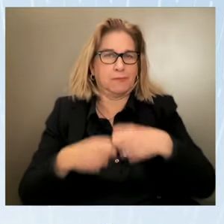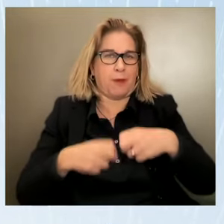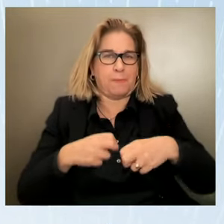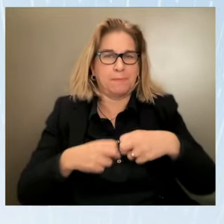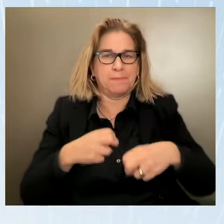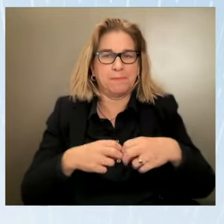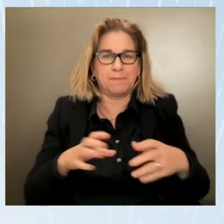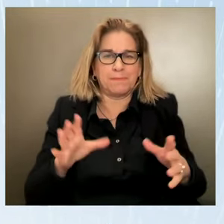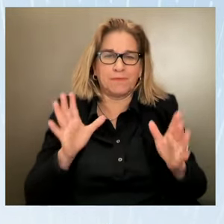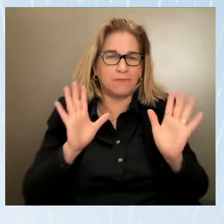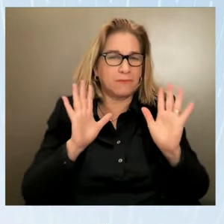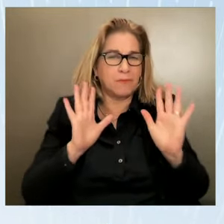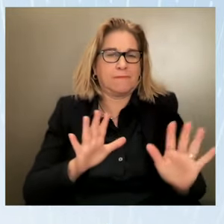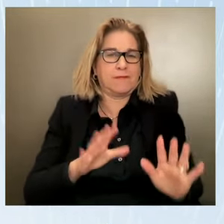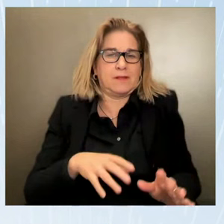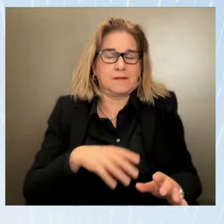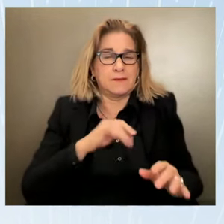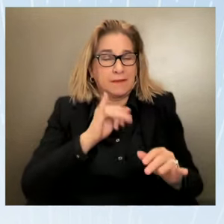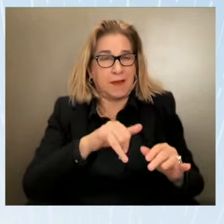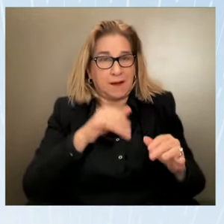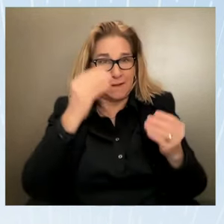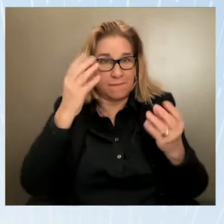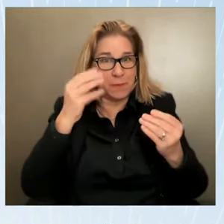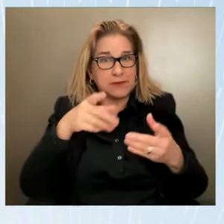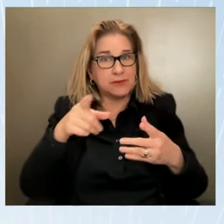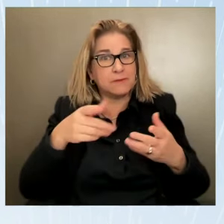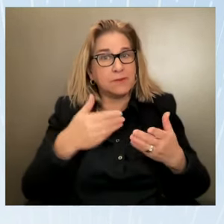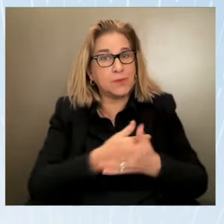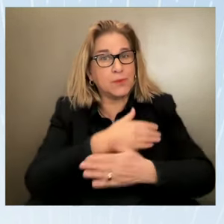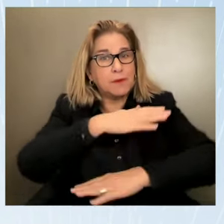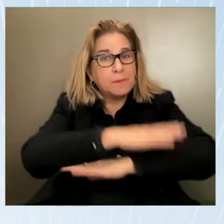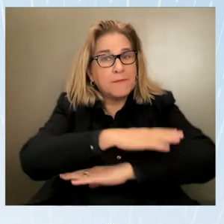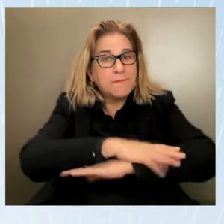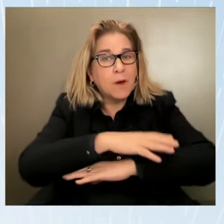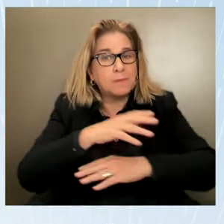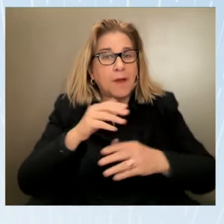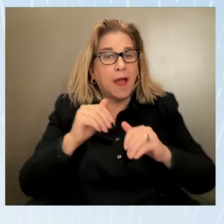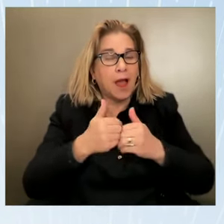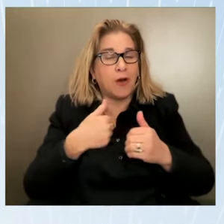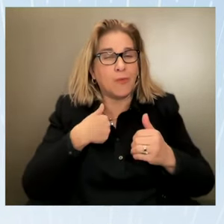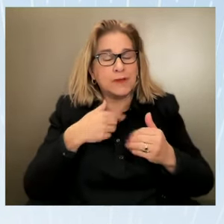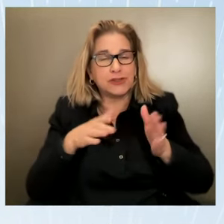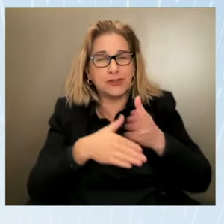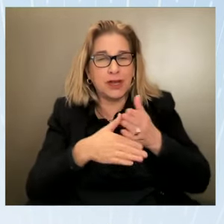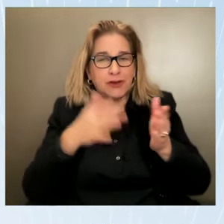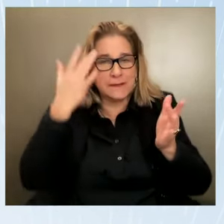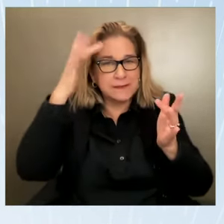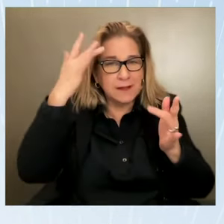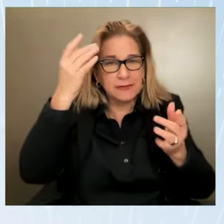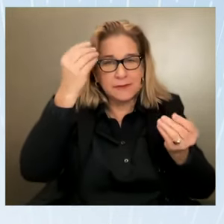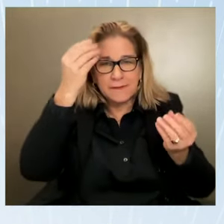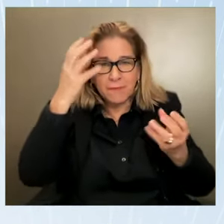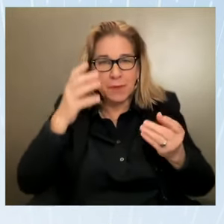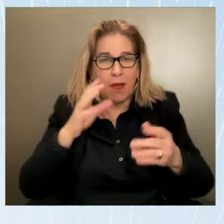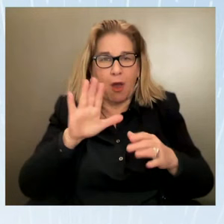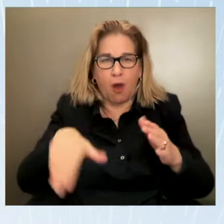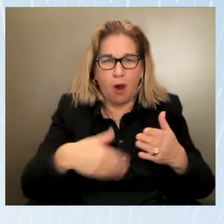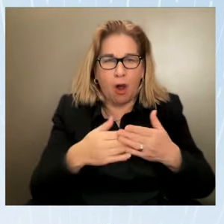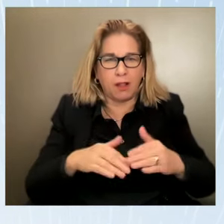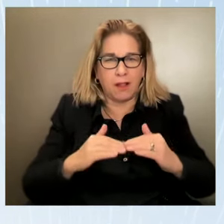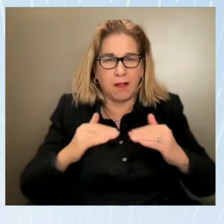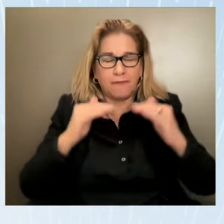and share intelligence, state, local, federal, international levels can be a very, very strong tool